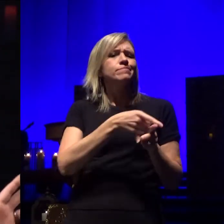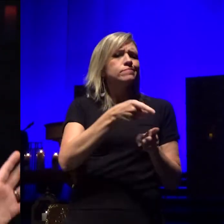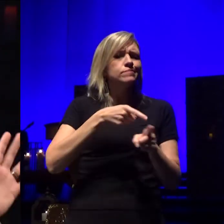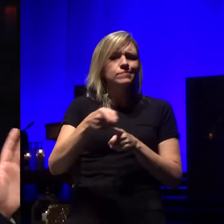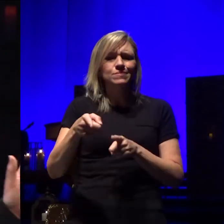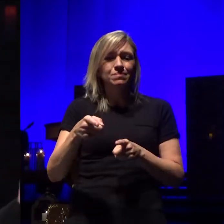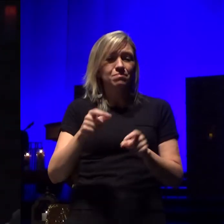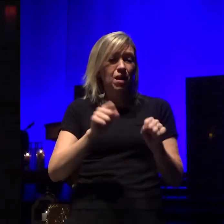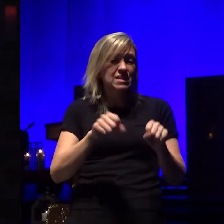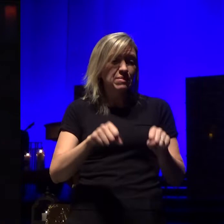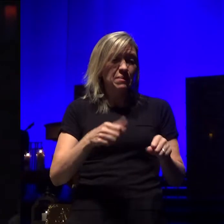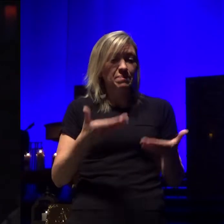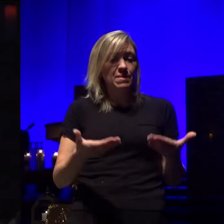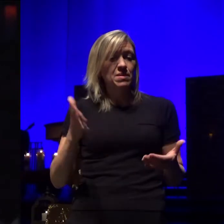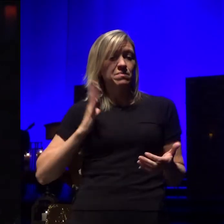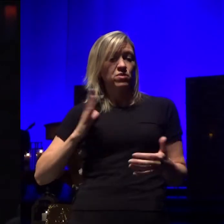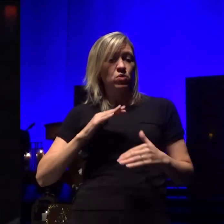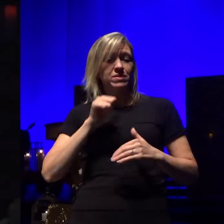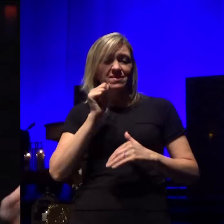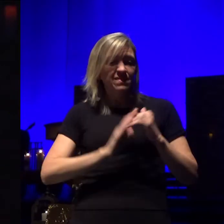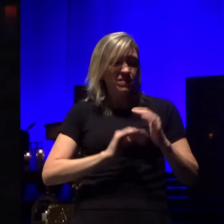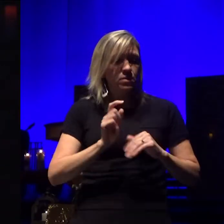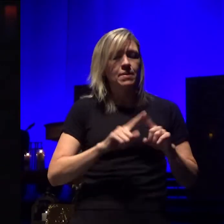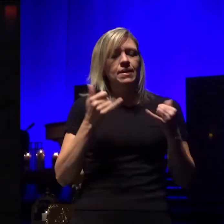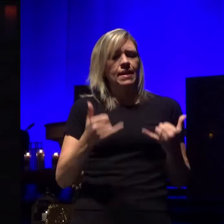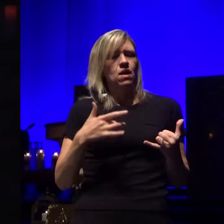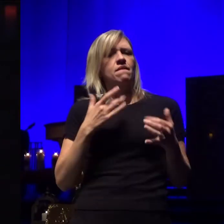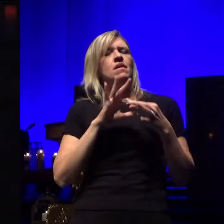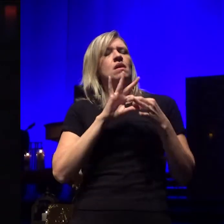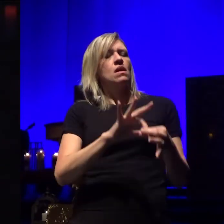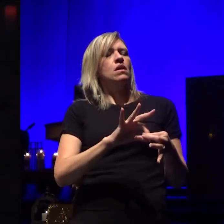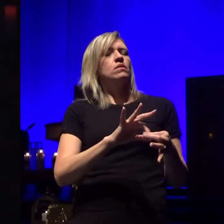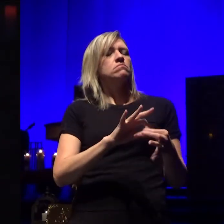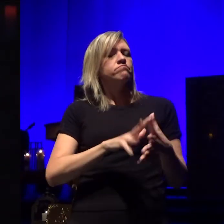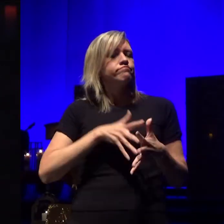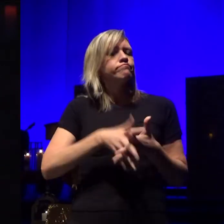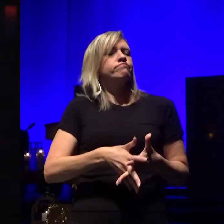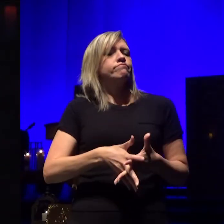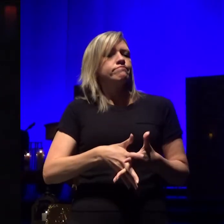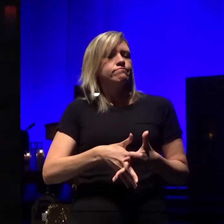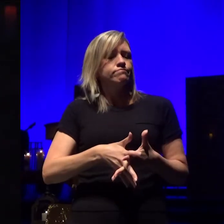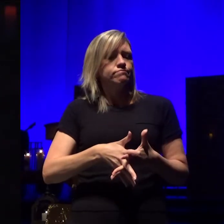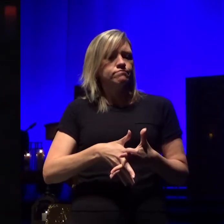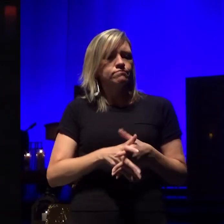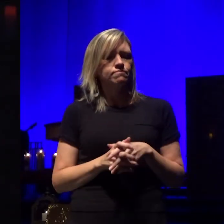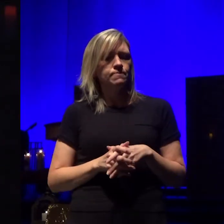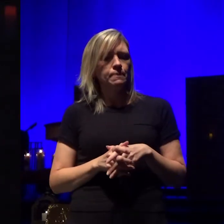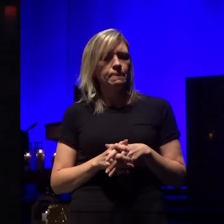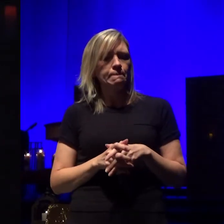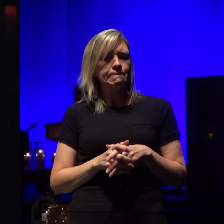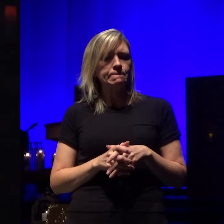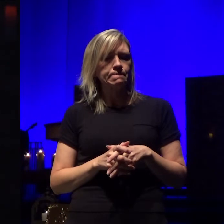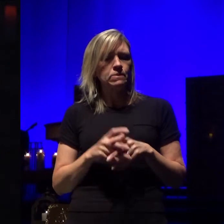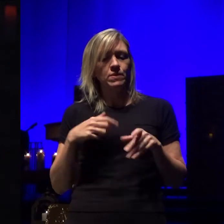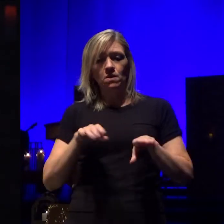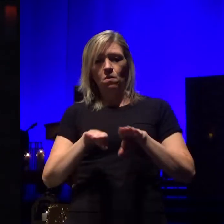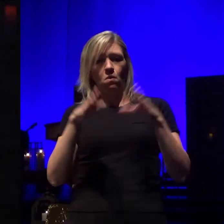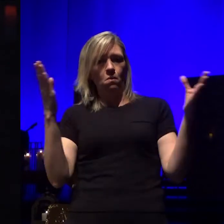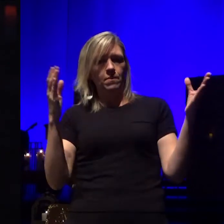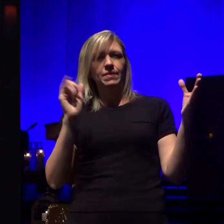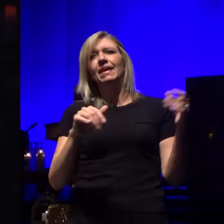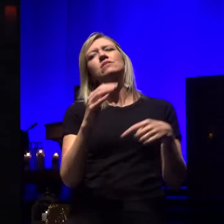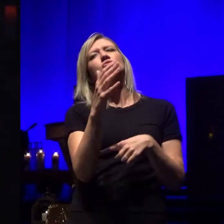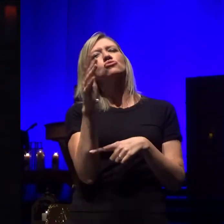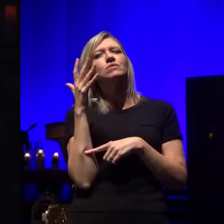that may be brought discomfort before, but we know where we're rooted in now. we open up being all